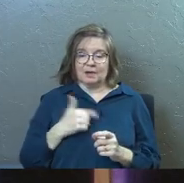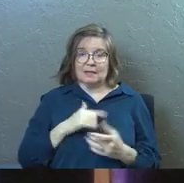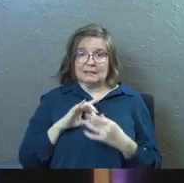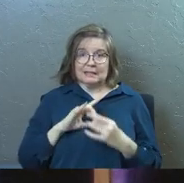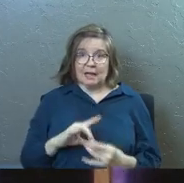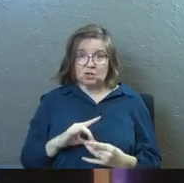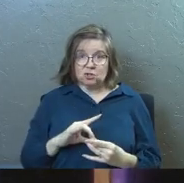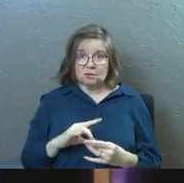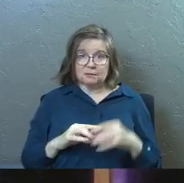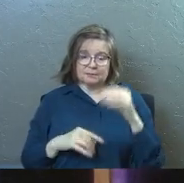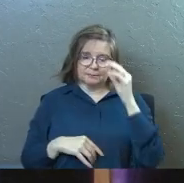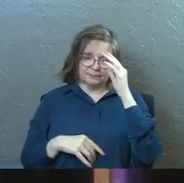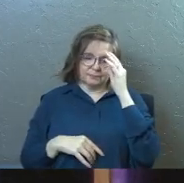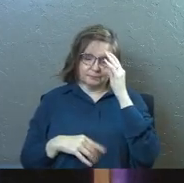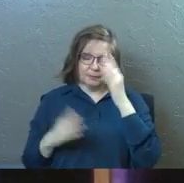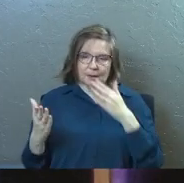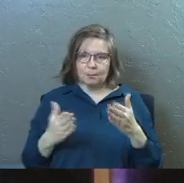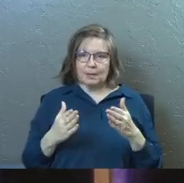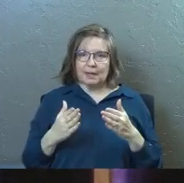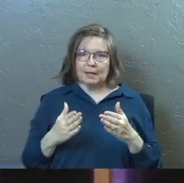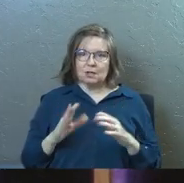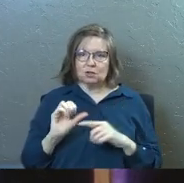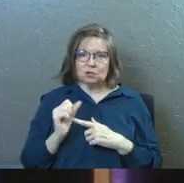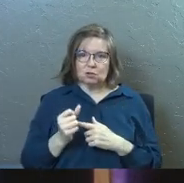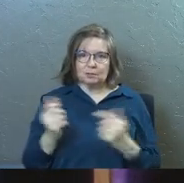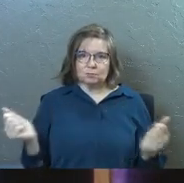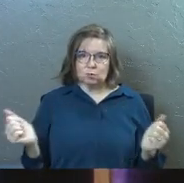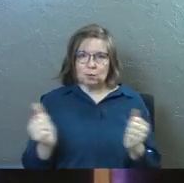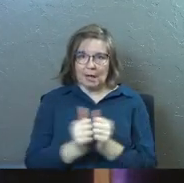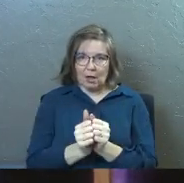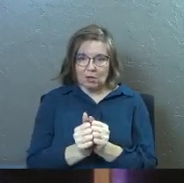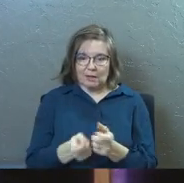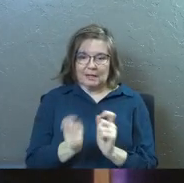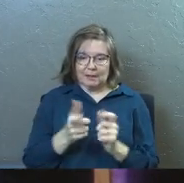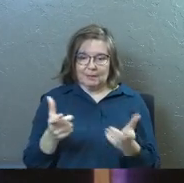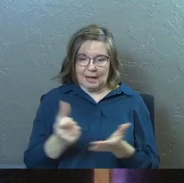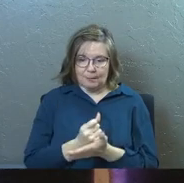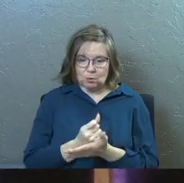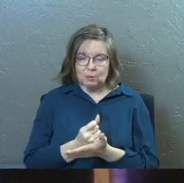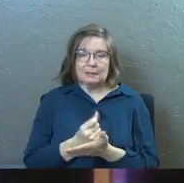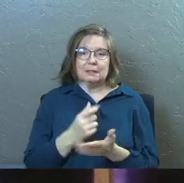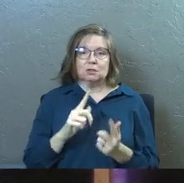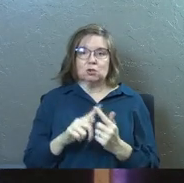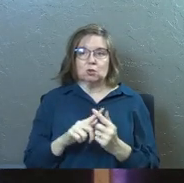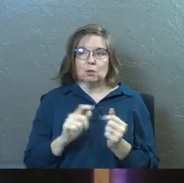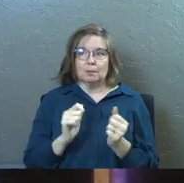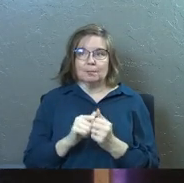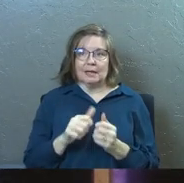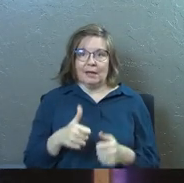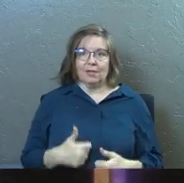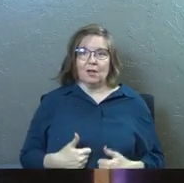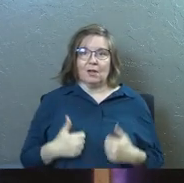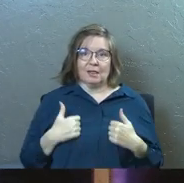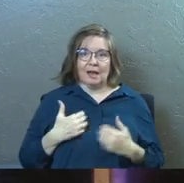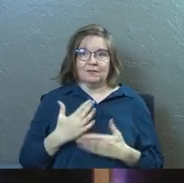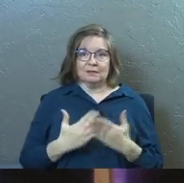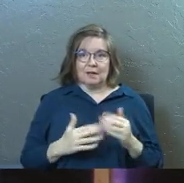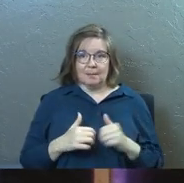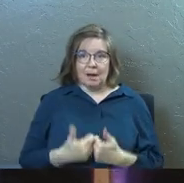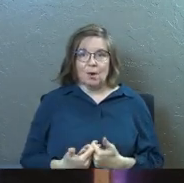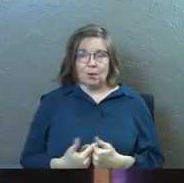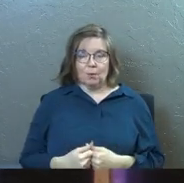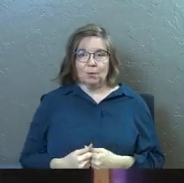a connection? Bring the circumstances together. Give me an opportunity to be in their life